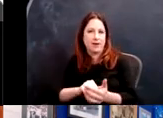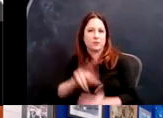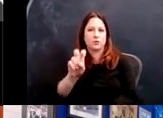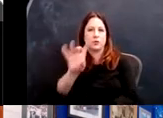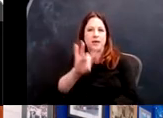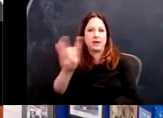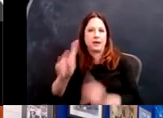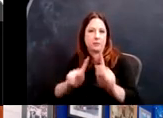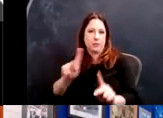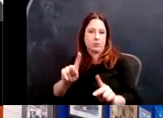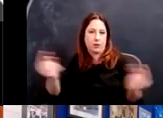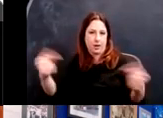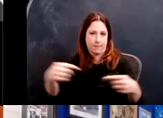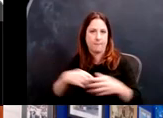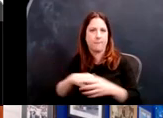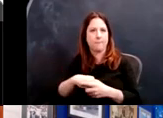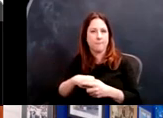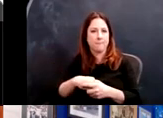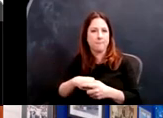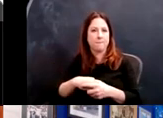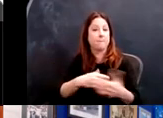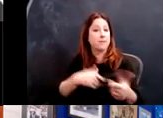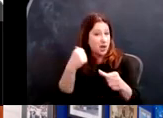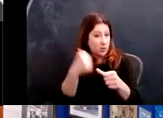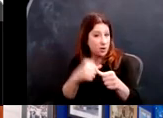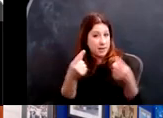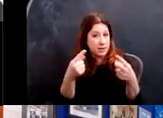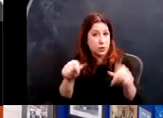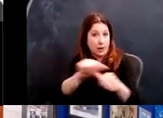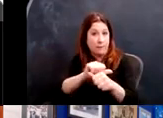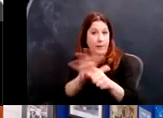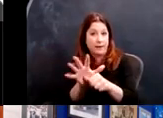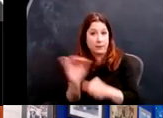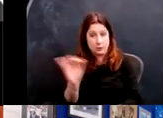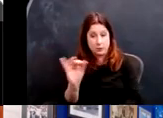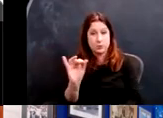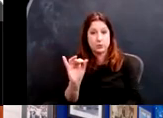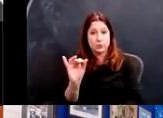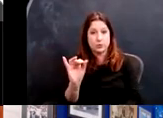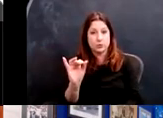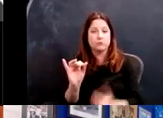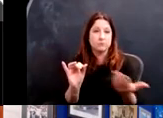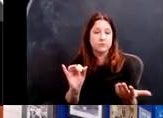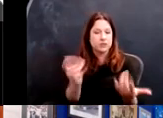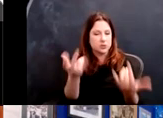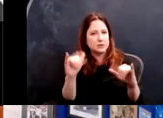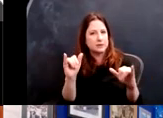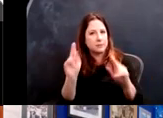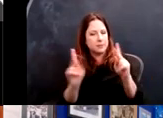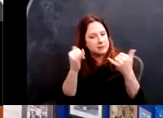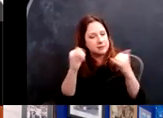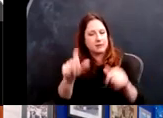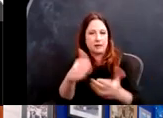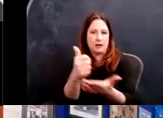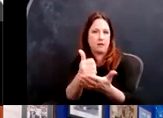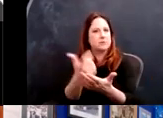5,288 individuals. You know, that was during a pandemic. So you can see that people still